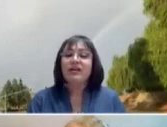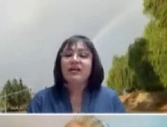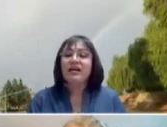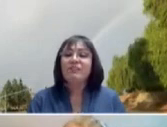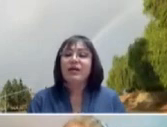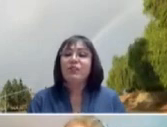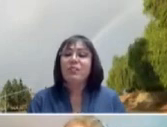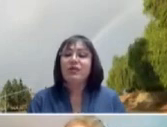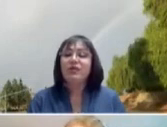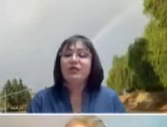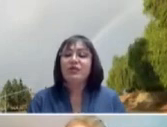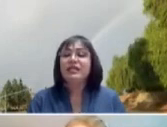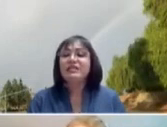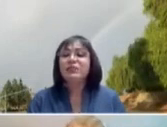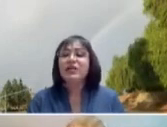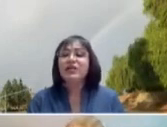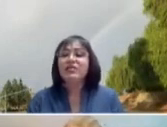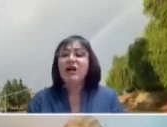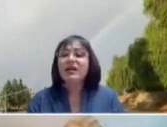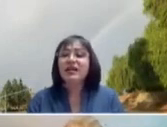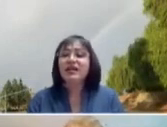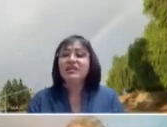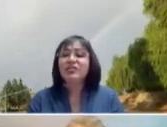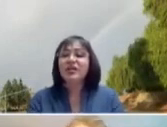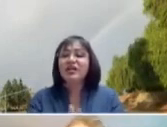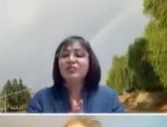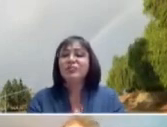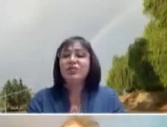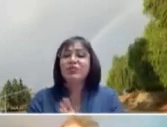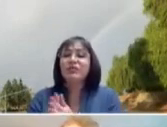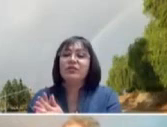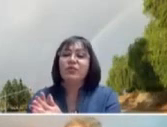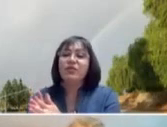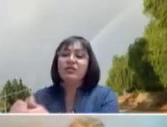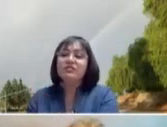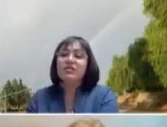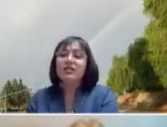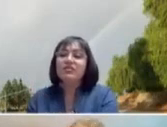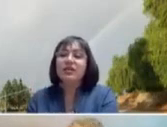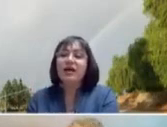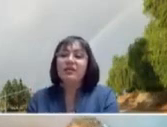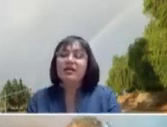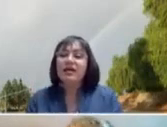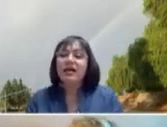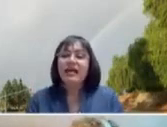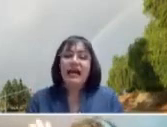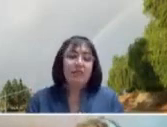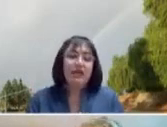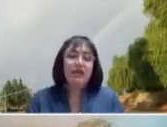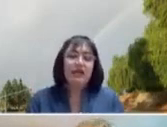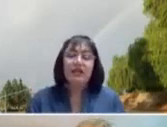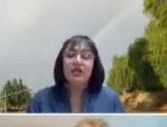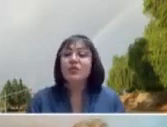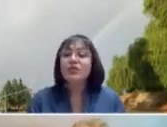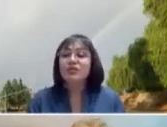chord at a big reminder, you know, because when they're talking to me rather than talking to them. And I had